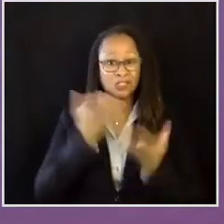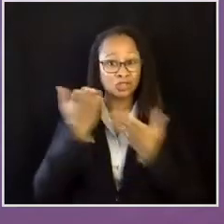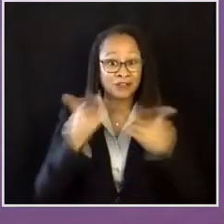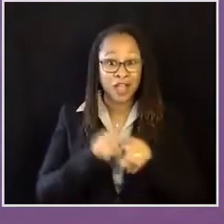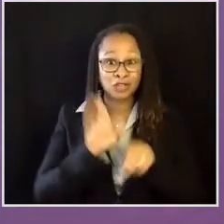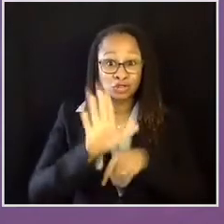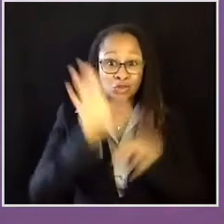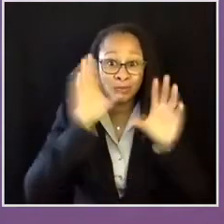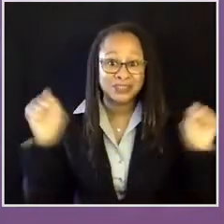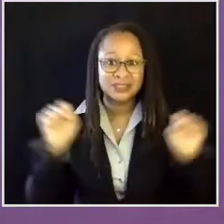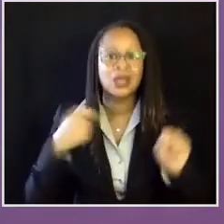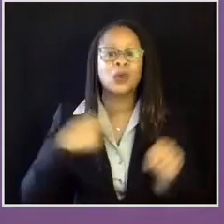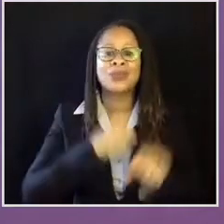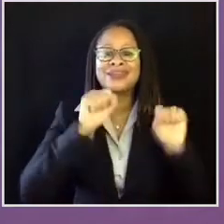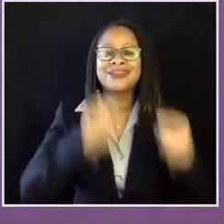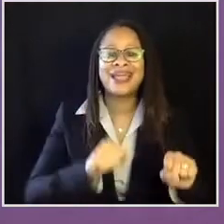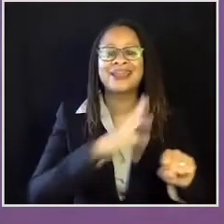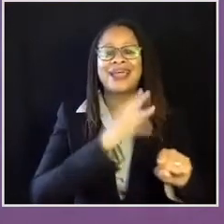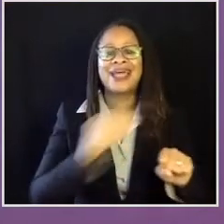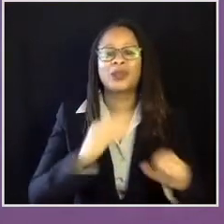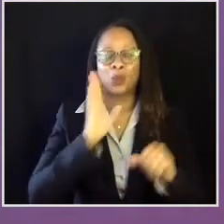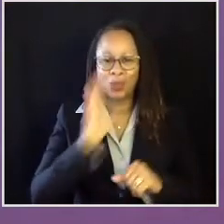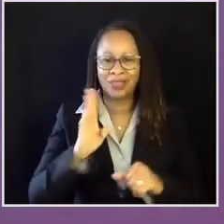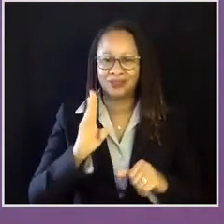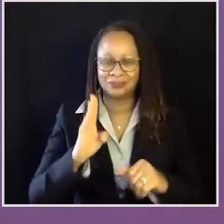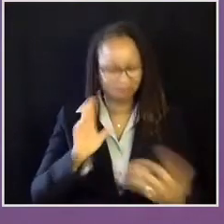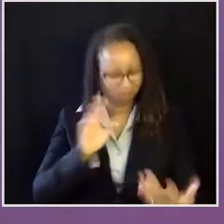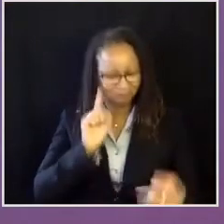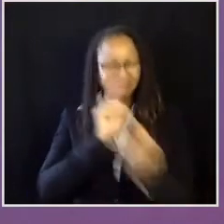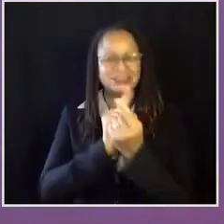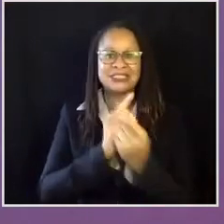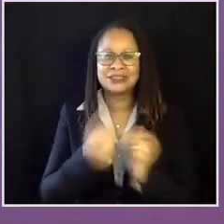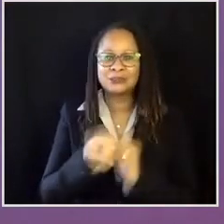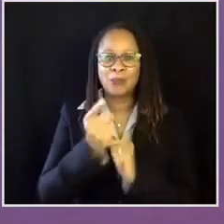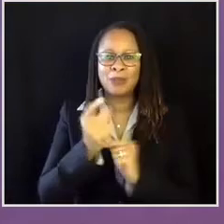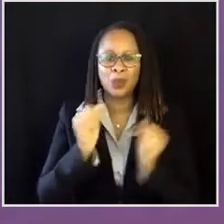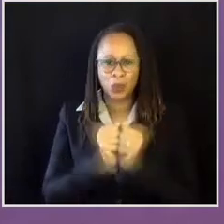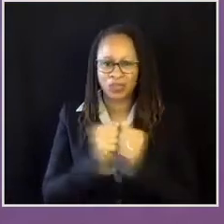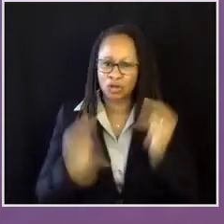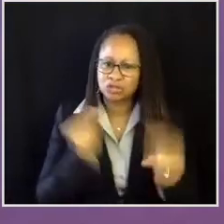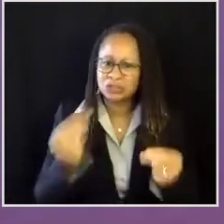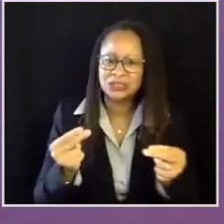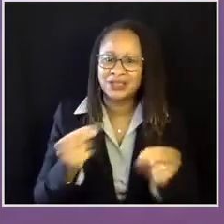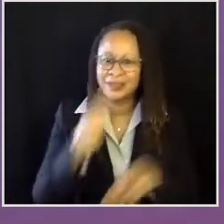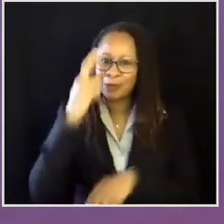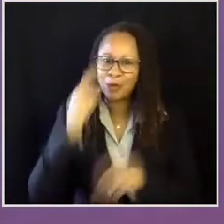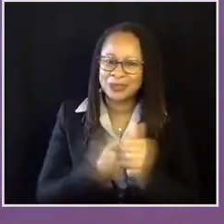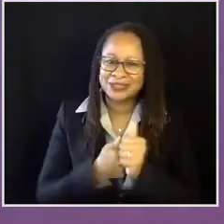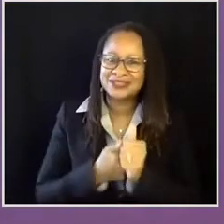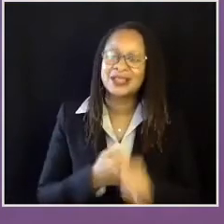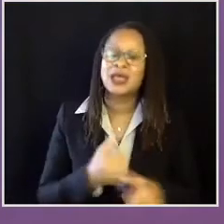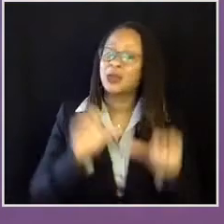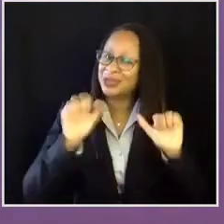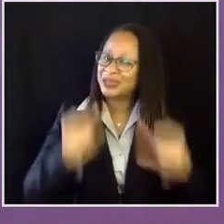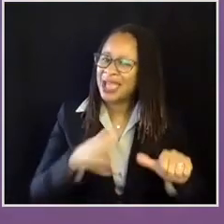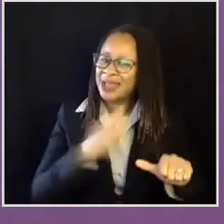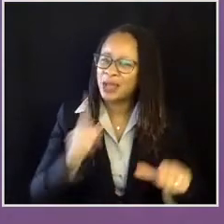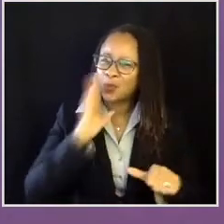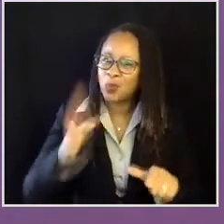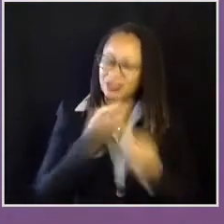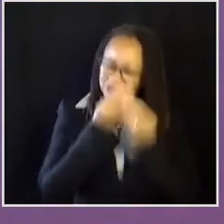can and we will meet this moment with urgency and purpose. We can and we will